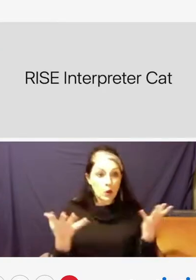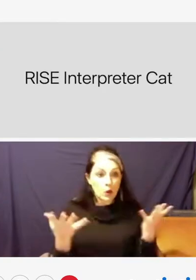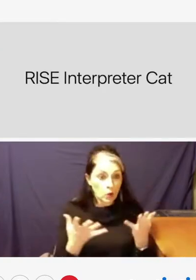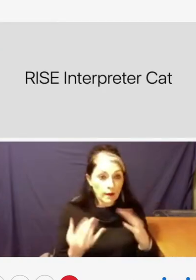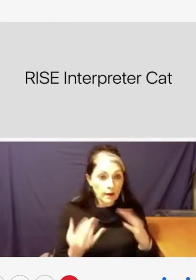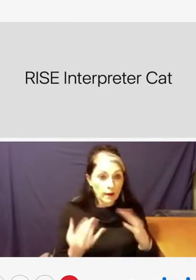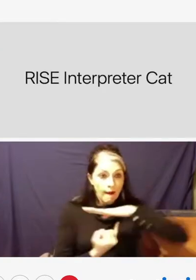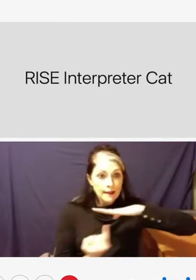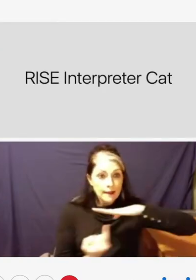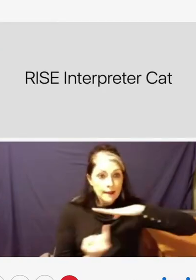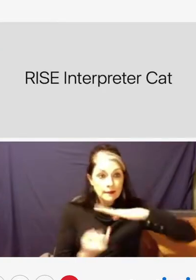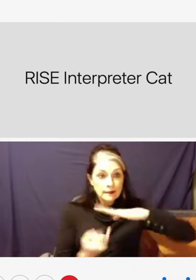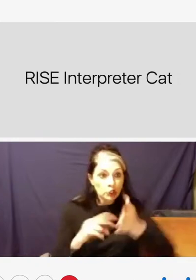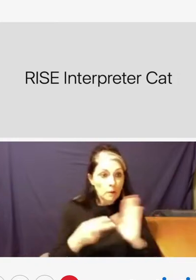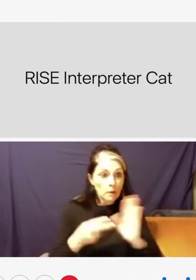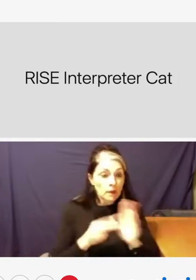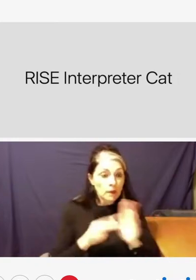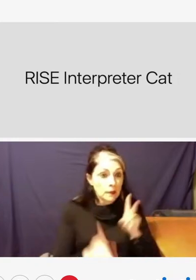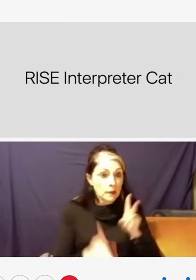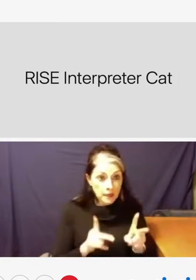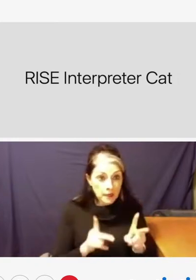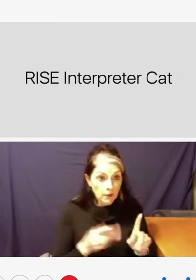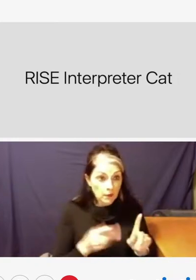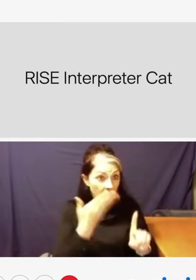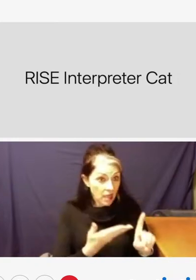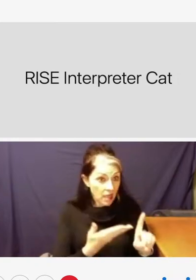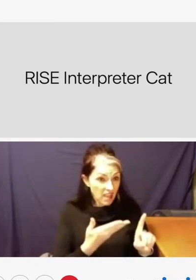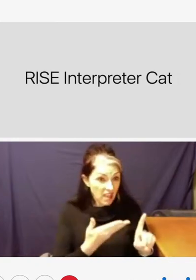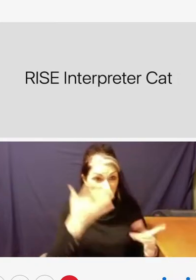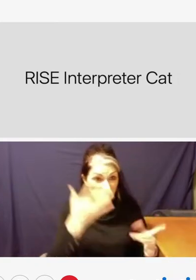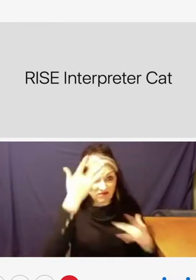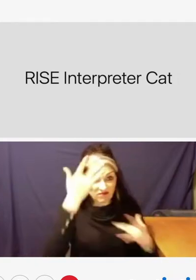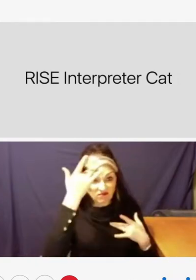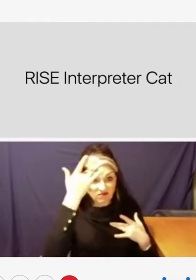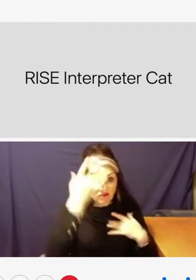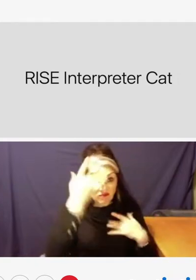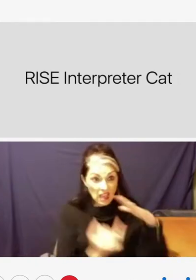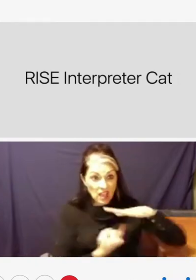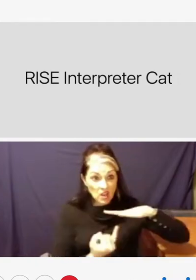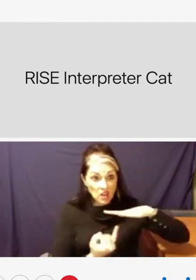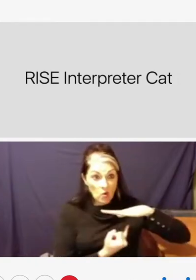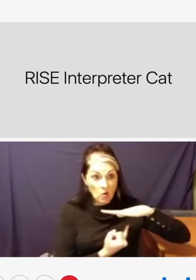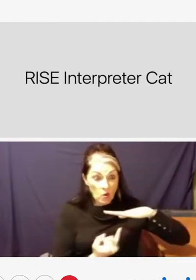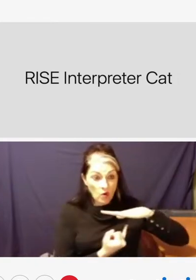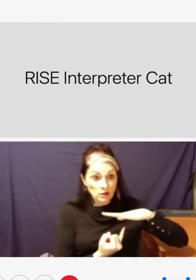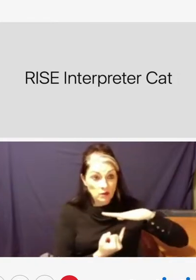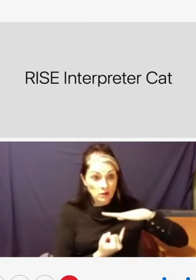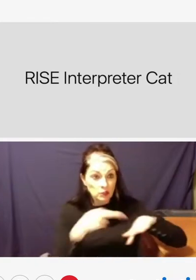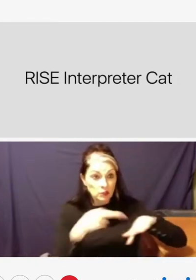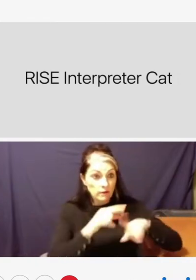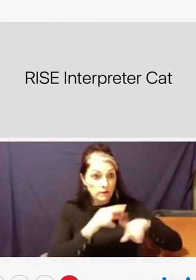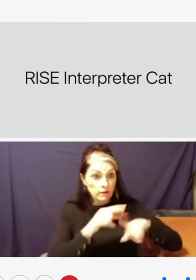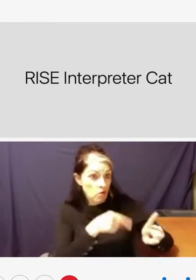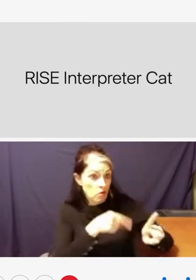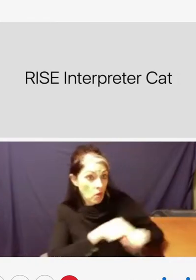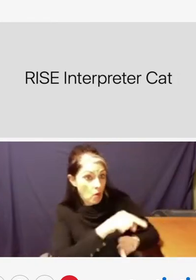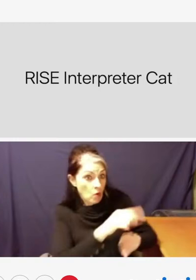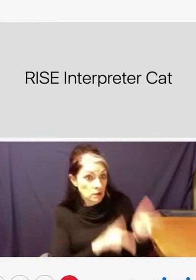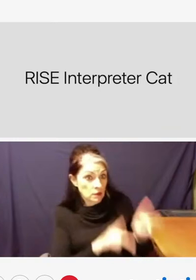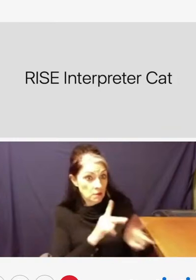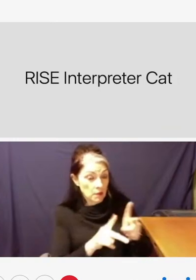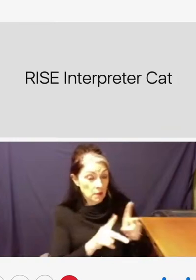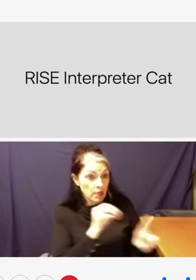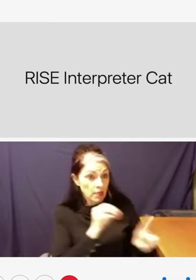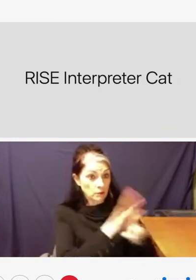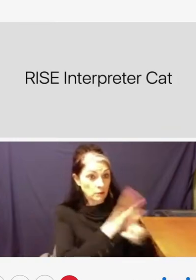to those folks who are infected and quarantine reflect refers to those folks who have been uh exposed to someone